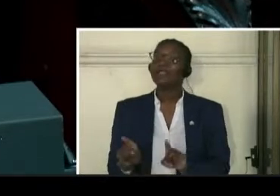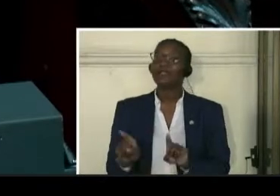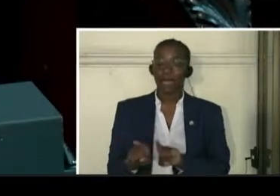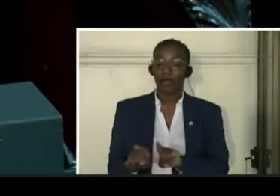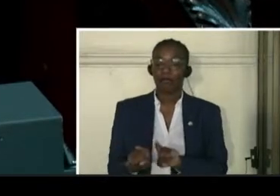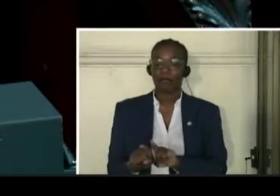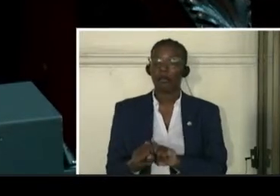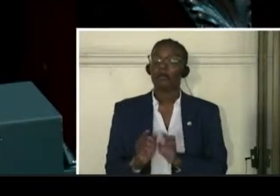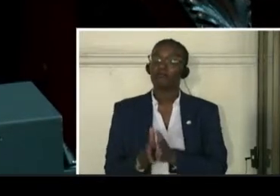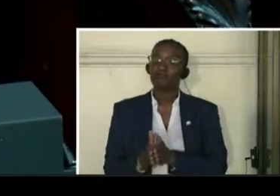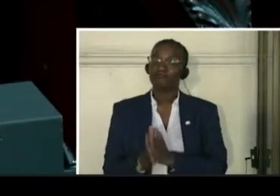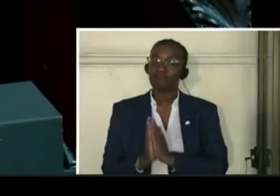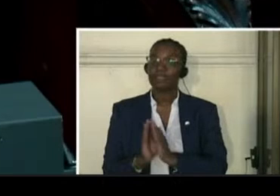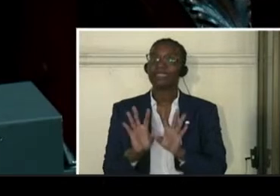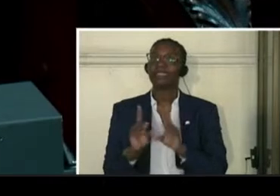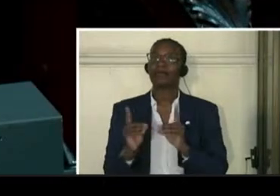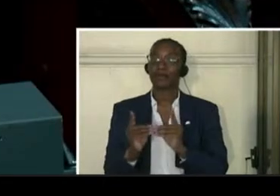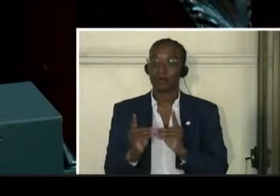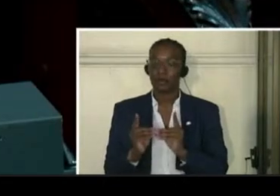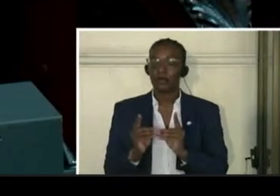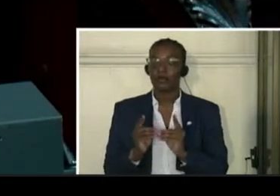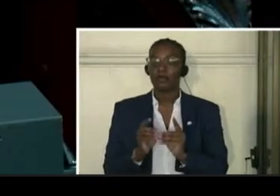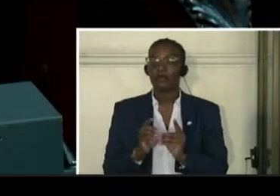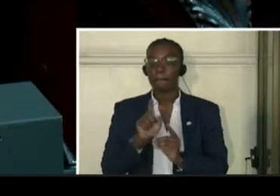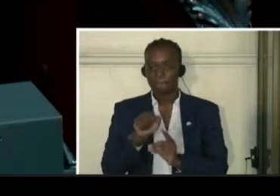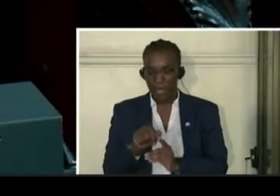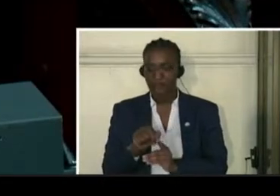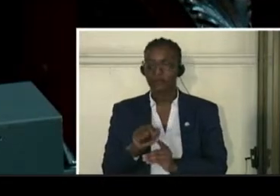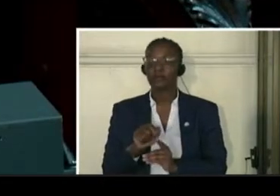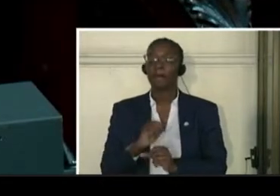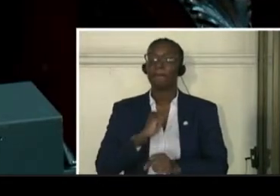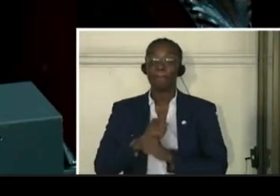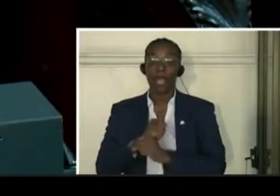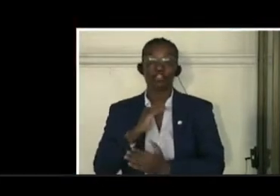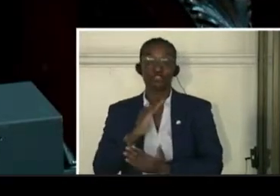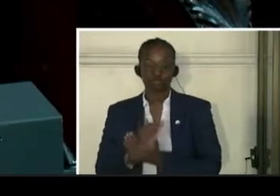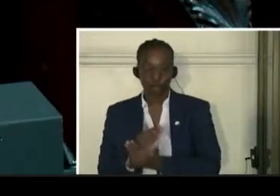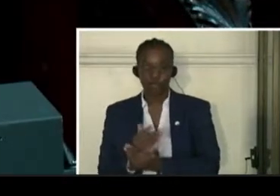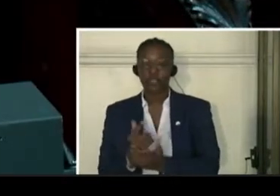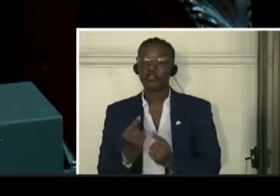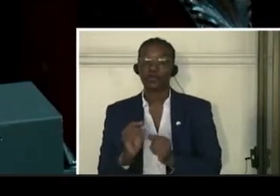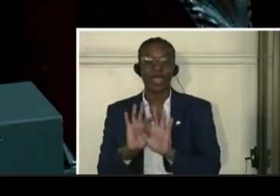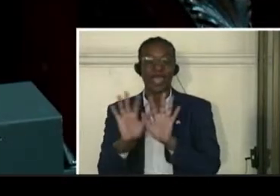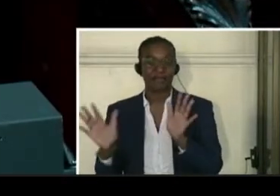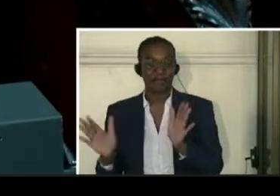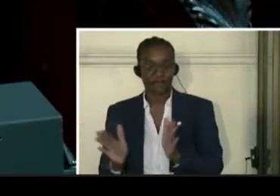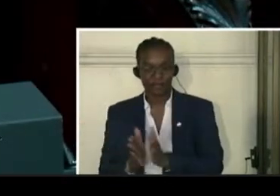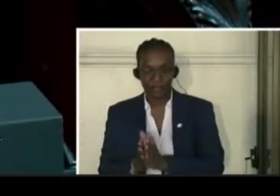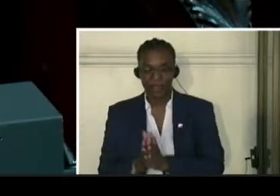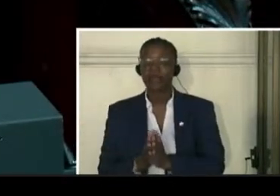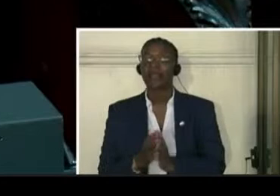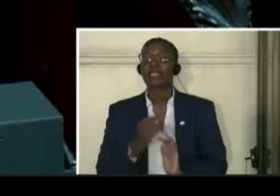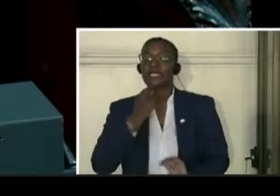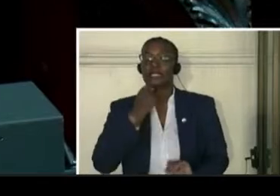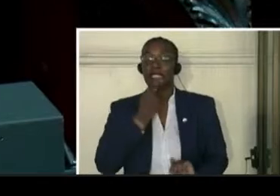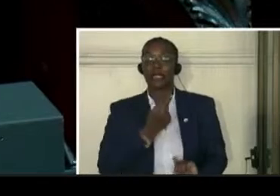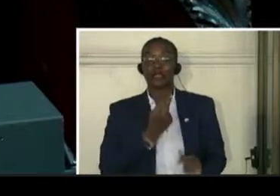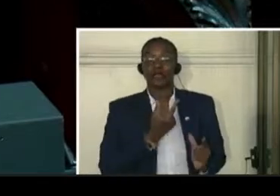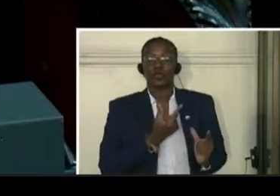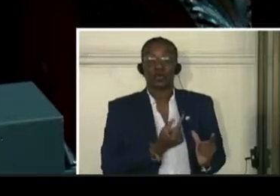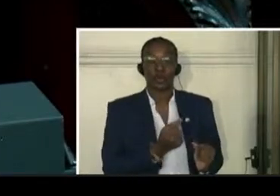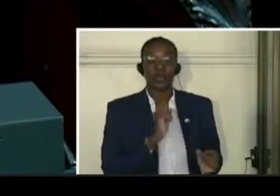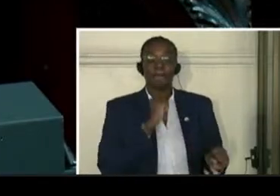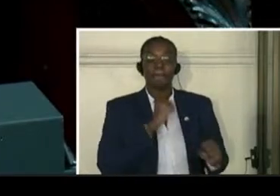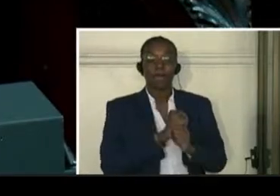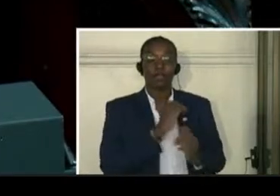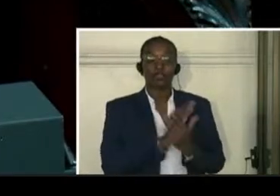Similarly, we urge the department to continue to honor the promises they have made to the affected families in relation to the recent KwaZulu-Natal KZN floods. In